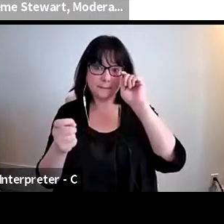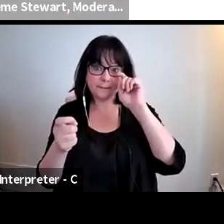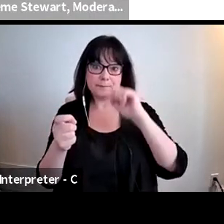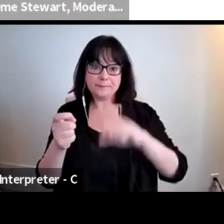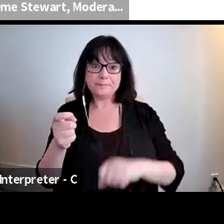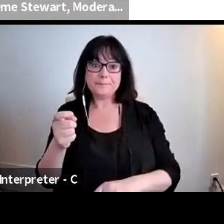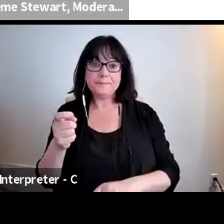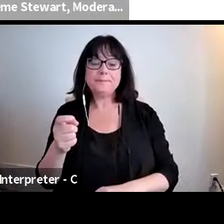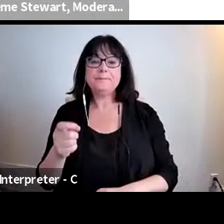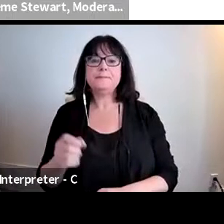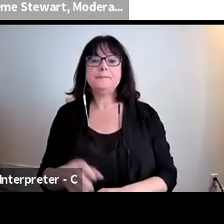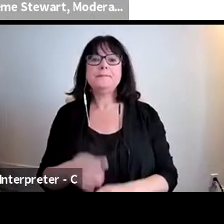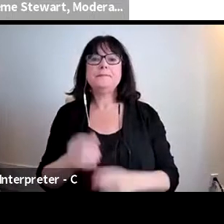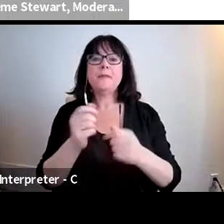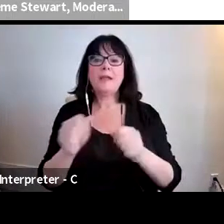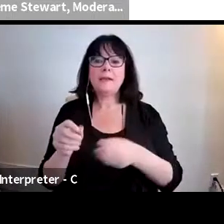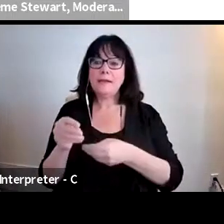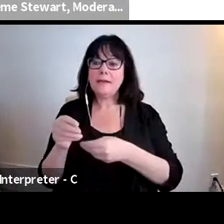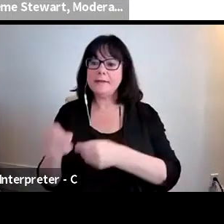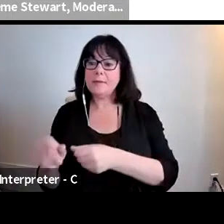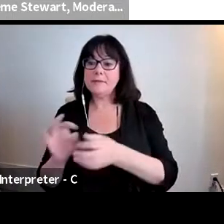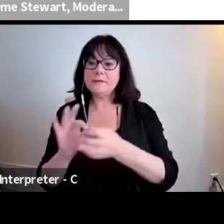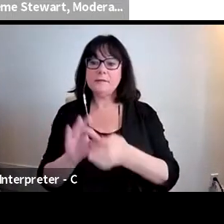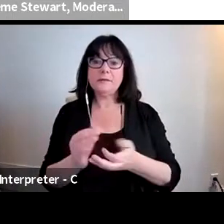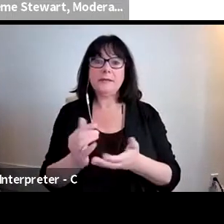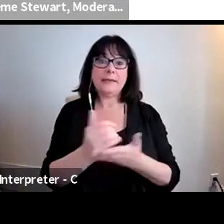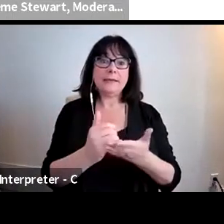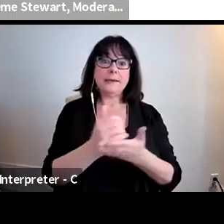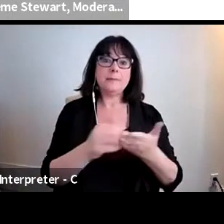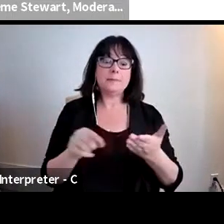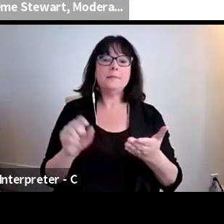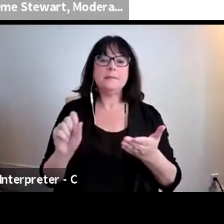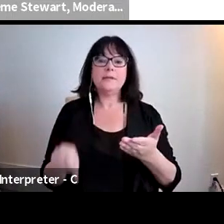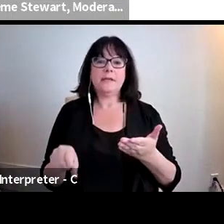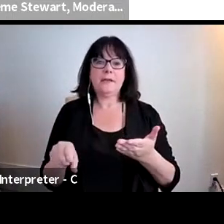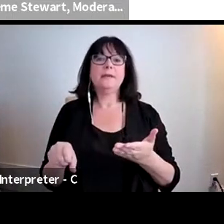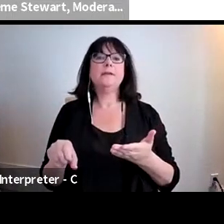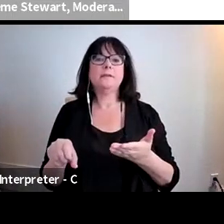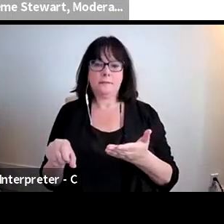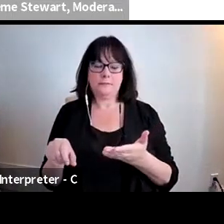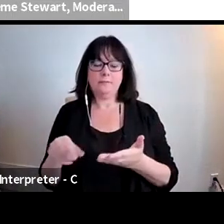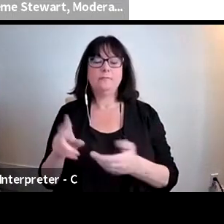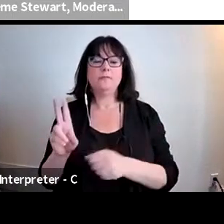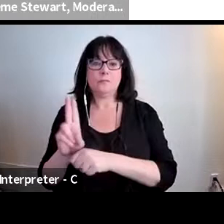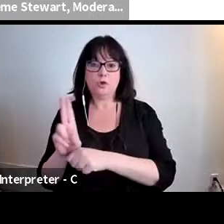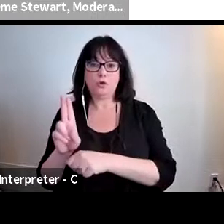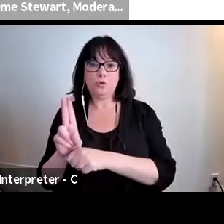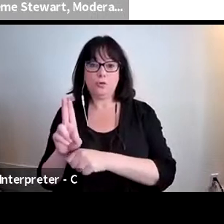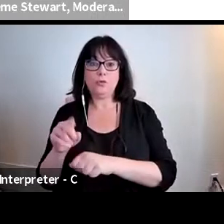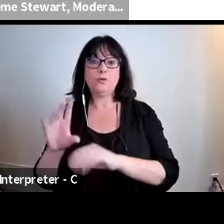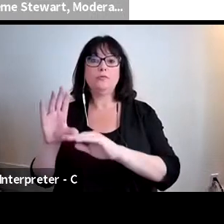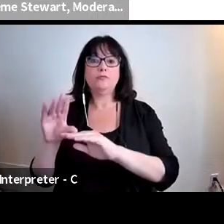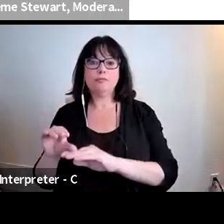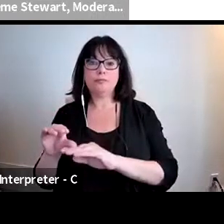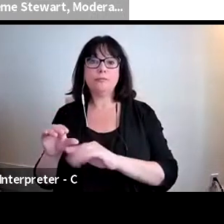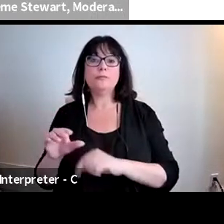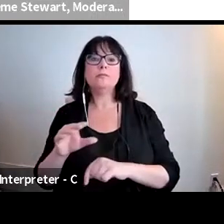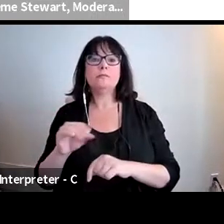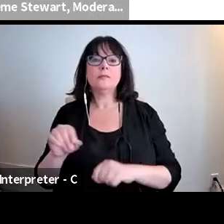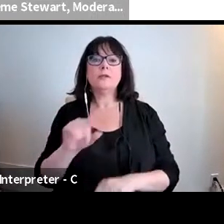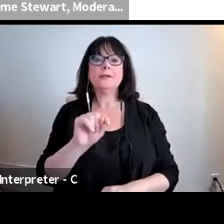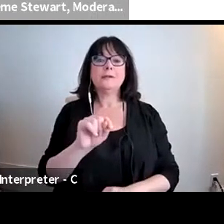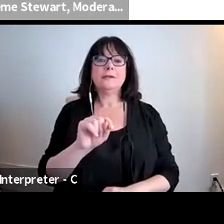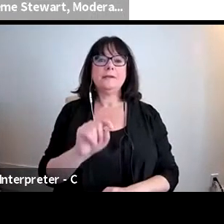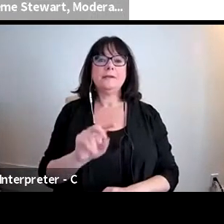earning income are deductible expenses. This T2200 specifically relates to deduction related to use of